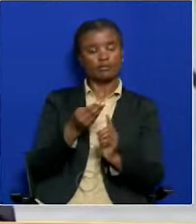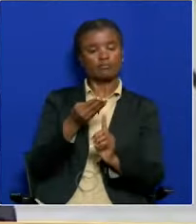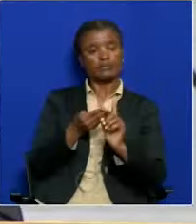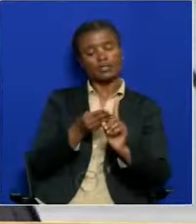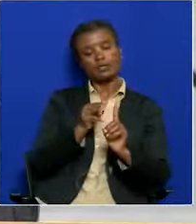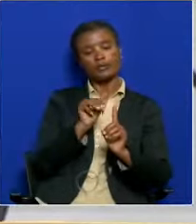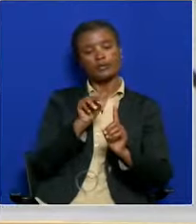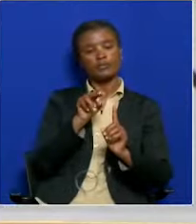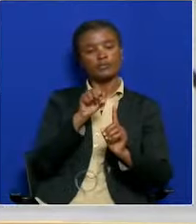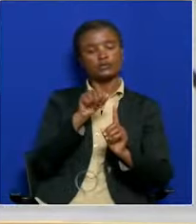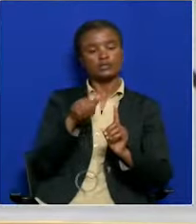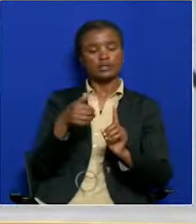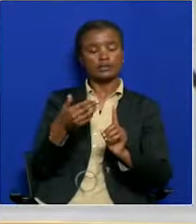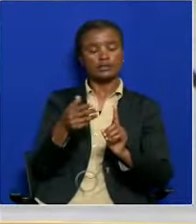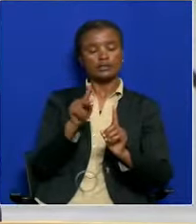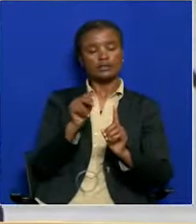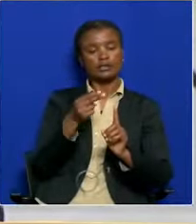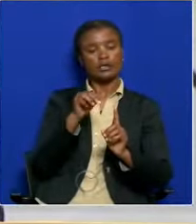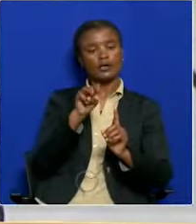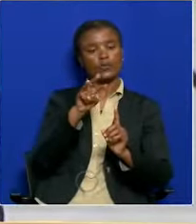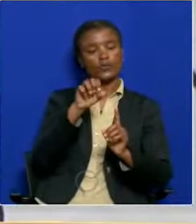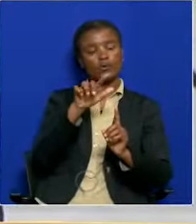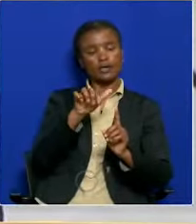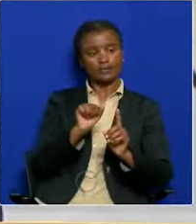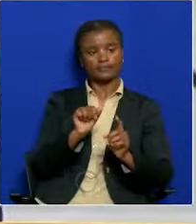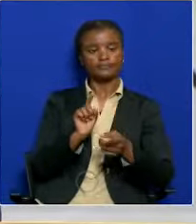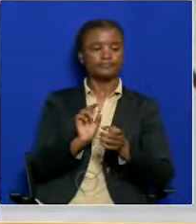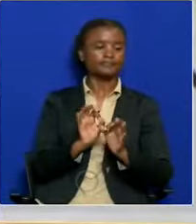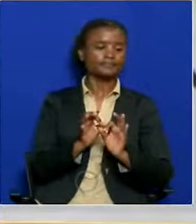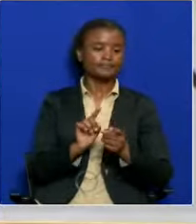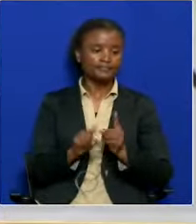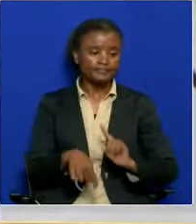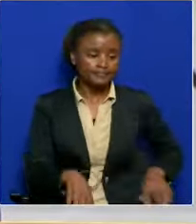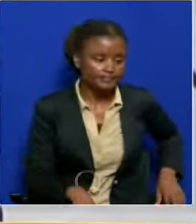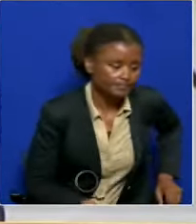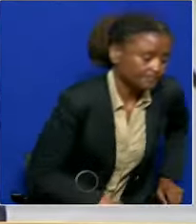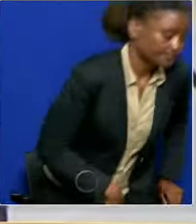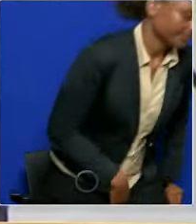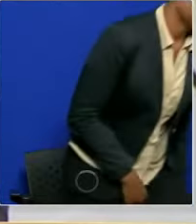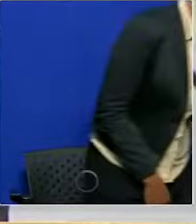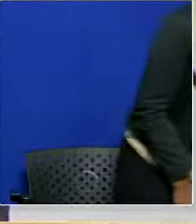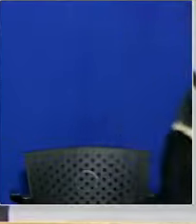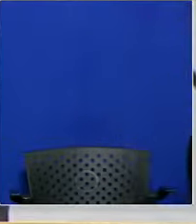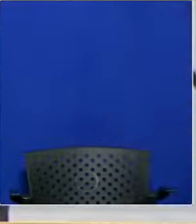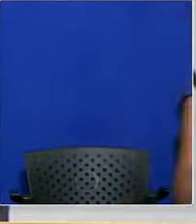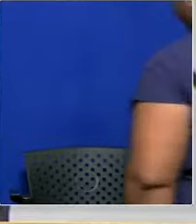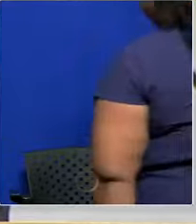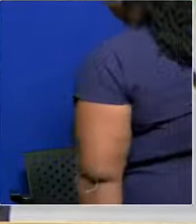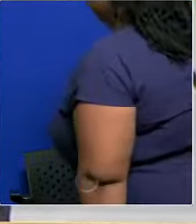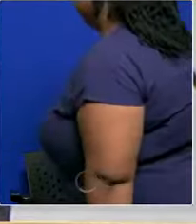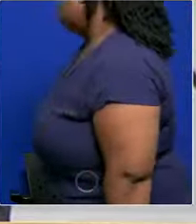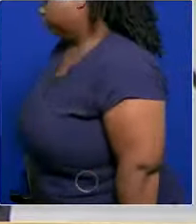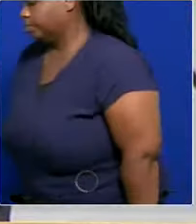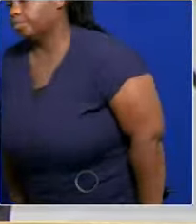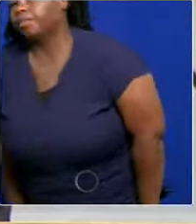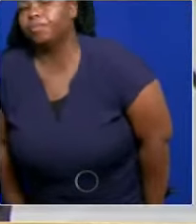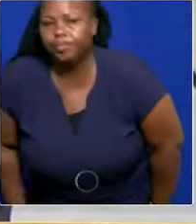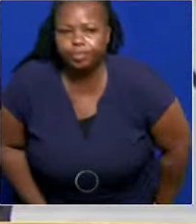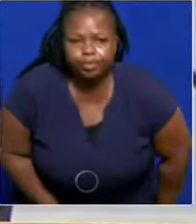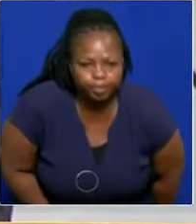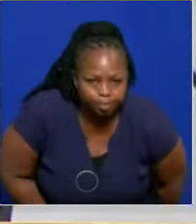in understanding then. I sent two. One, showing